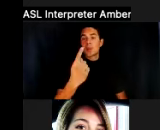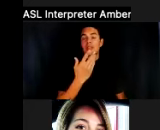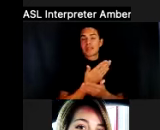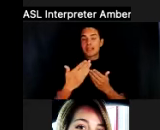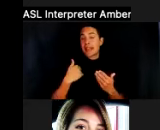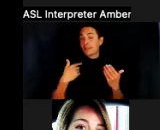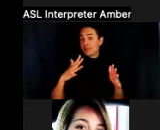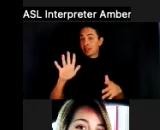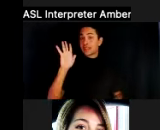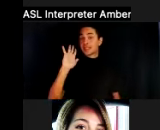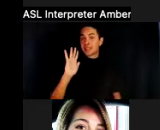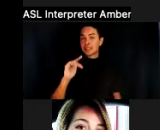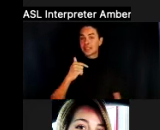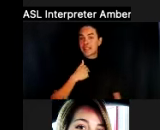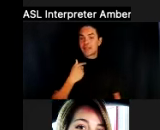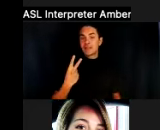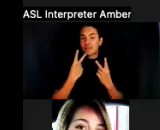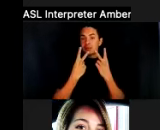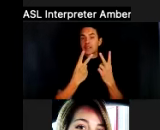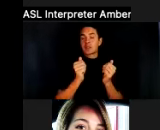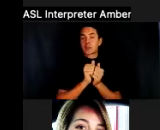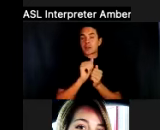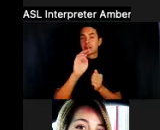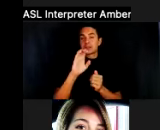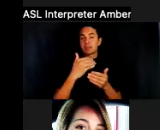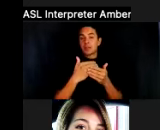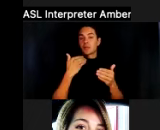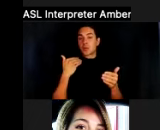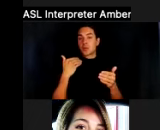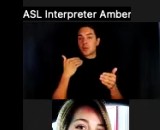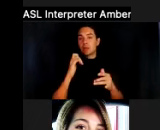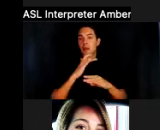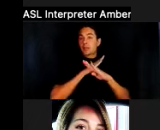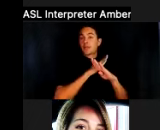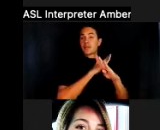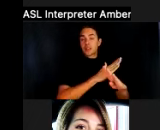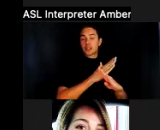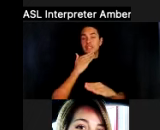done is I visit with the MC beforehand. I think prevention is best in that